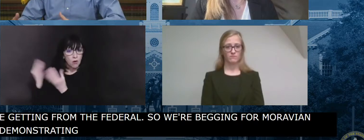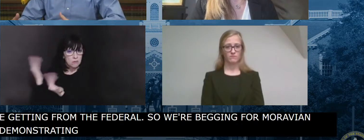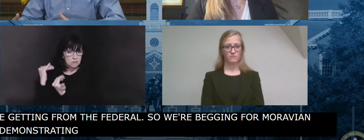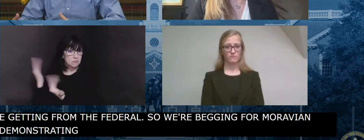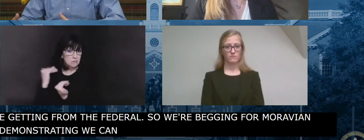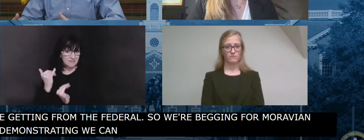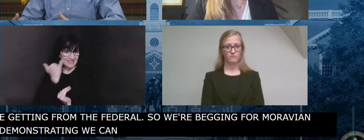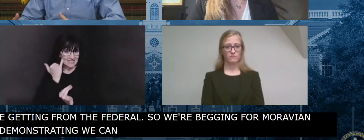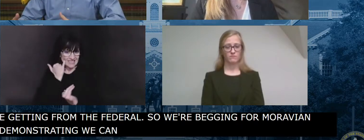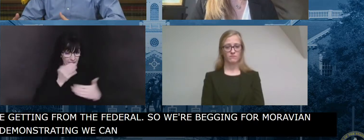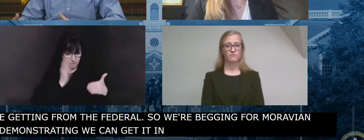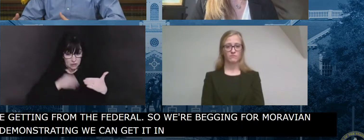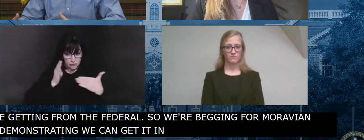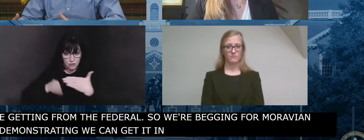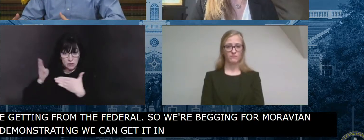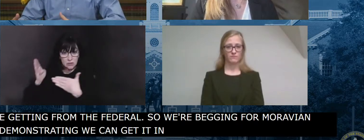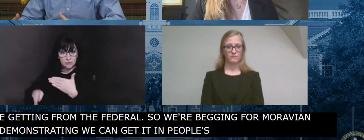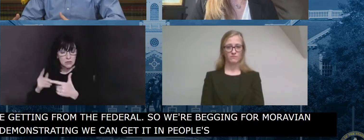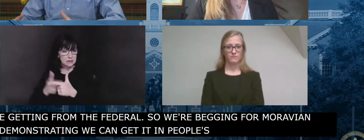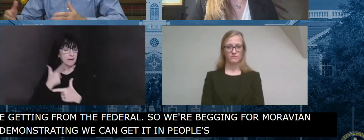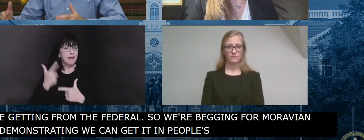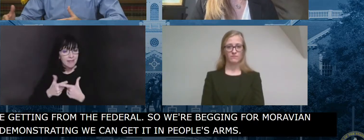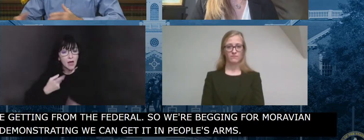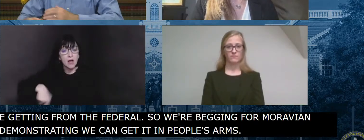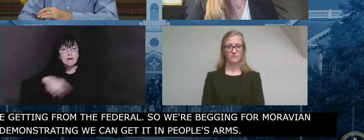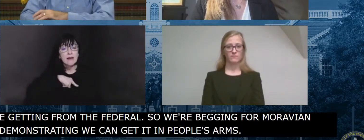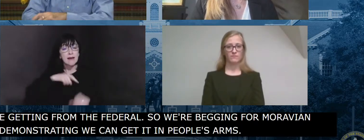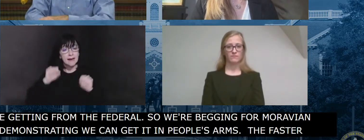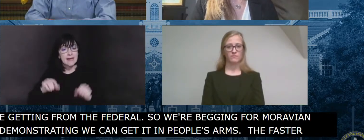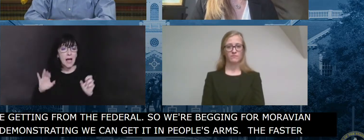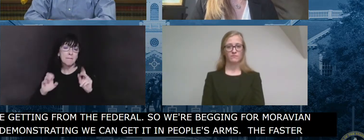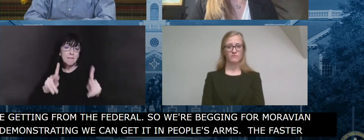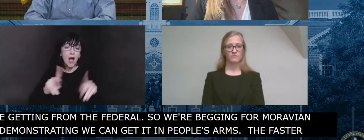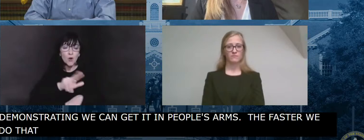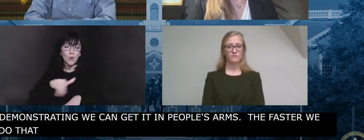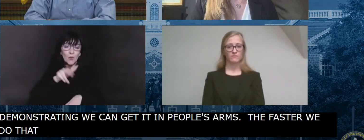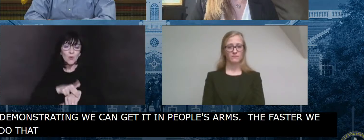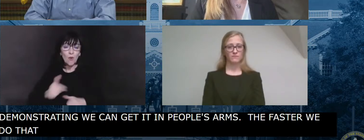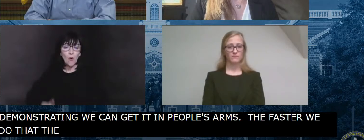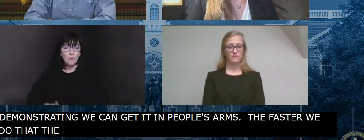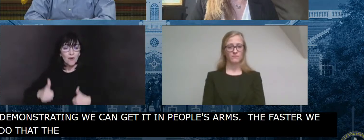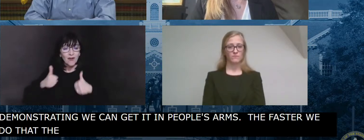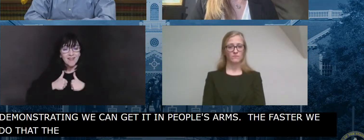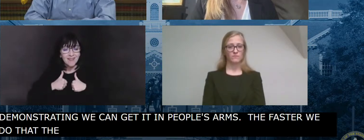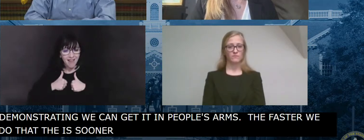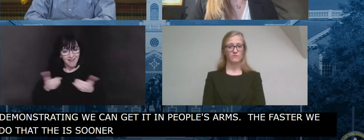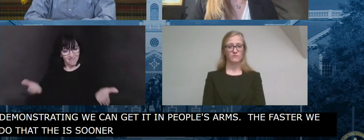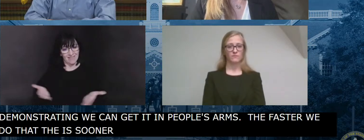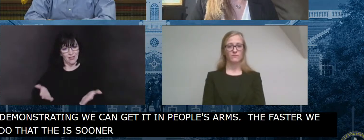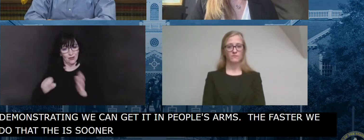better the sooner we're going to get back to a more normal lifestyle here in our state.